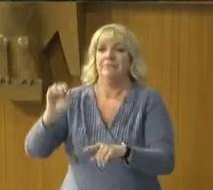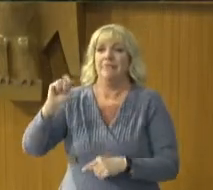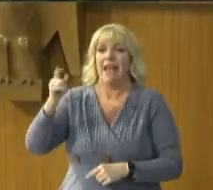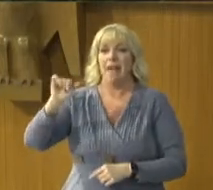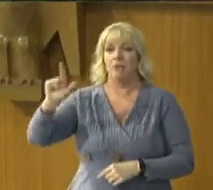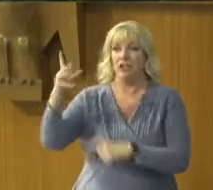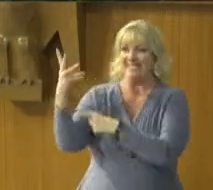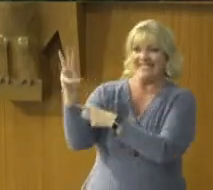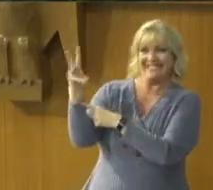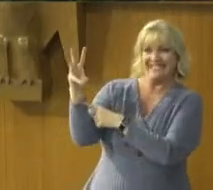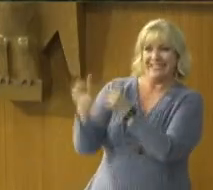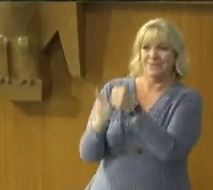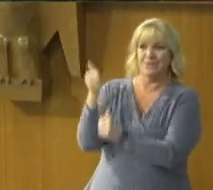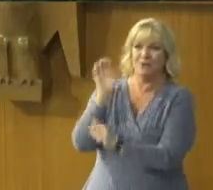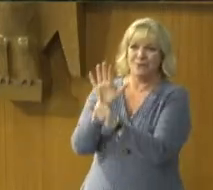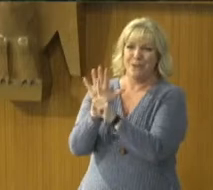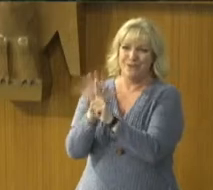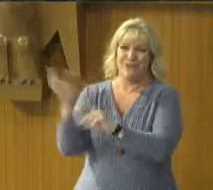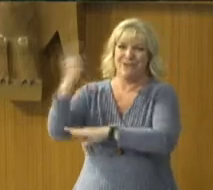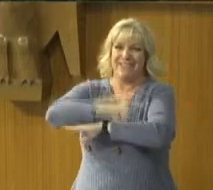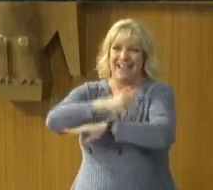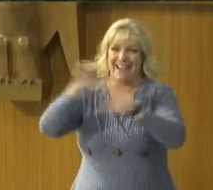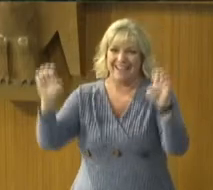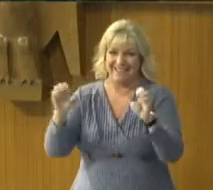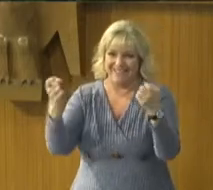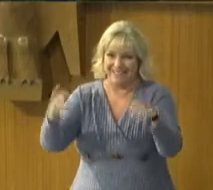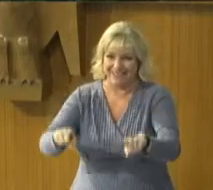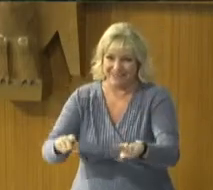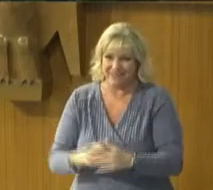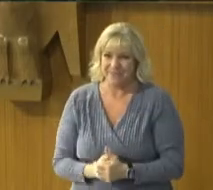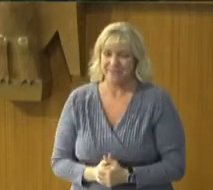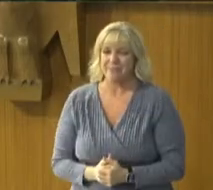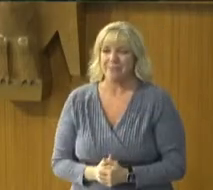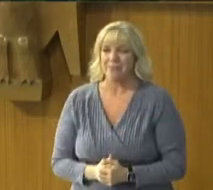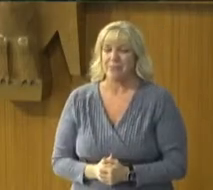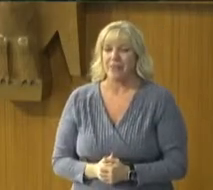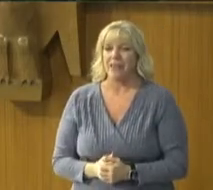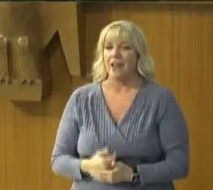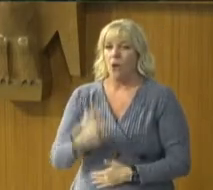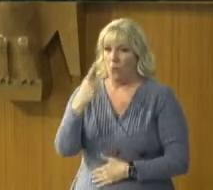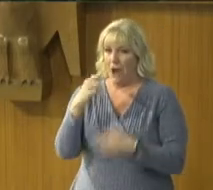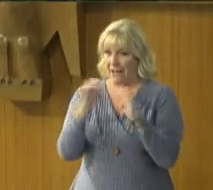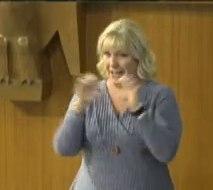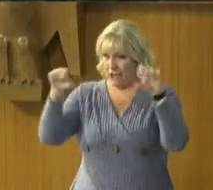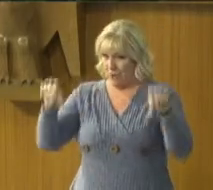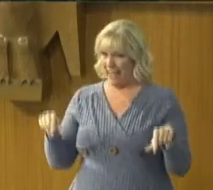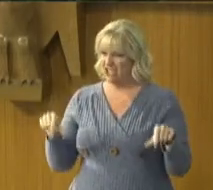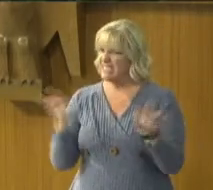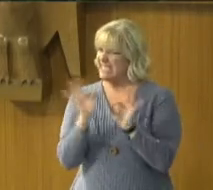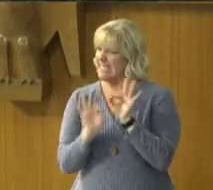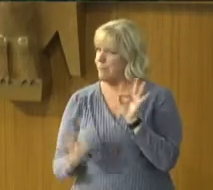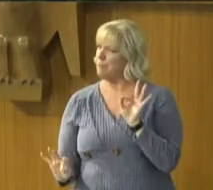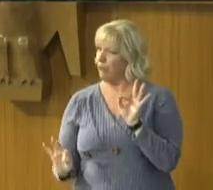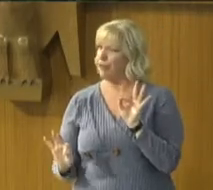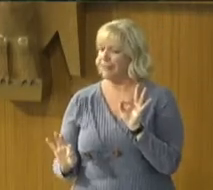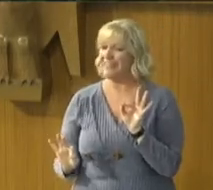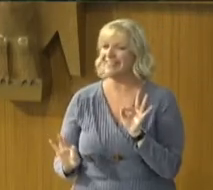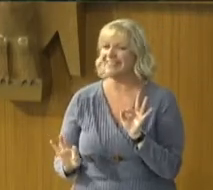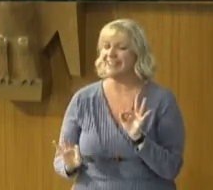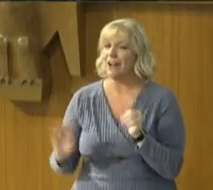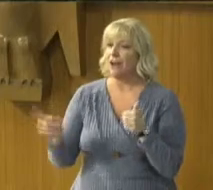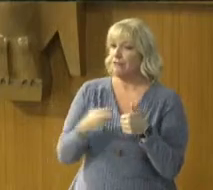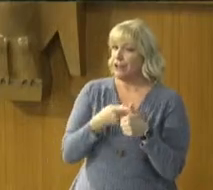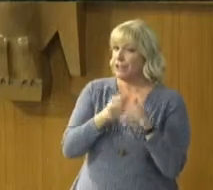16th is the most common day that Easter falls on. The simple equation for calculating Easter is that it falls on the